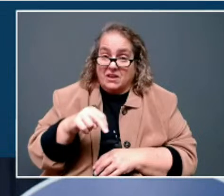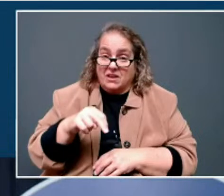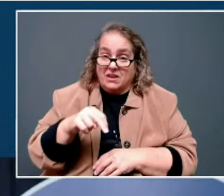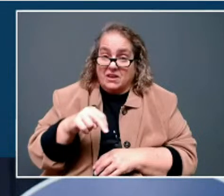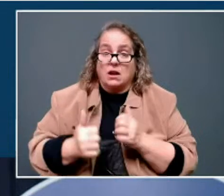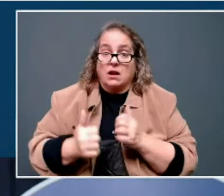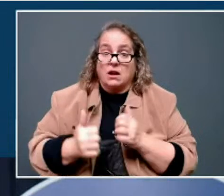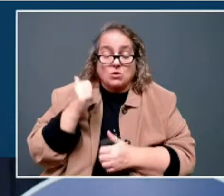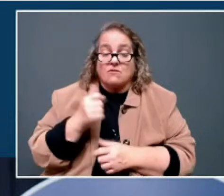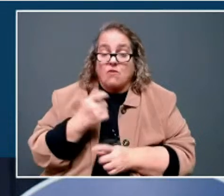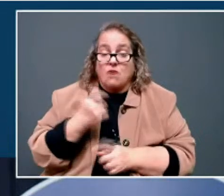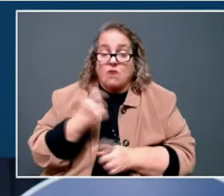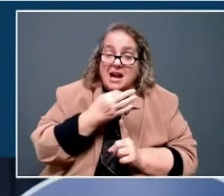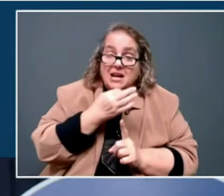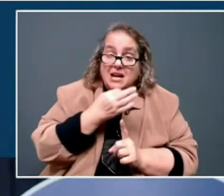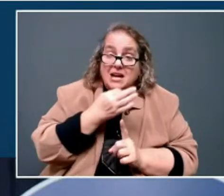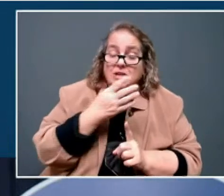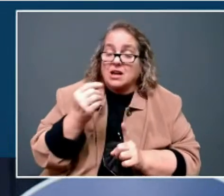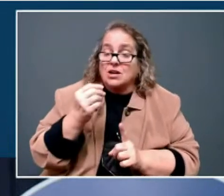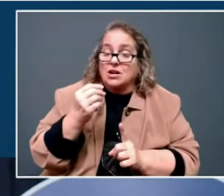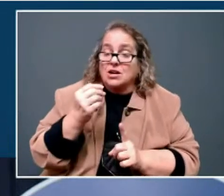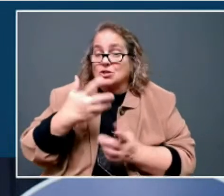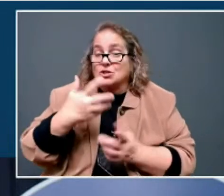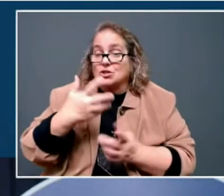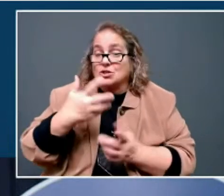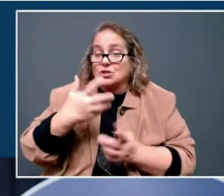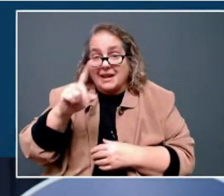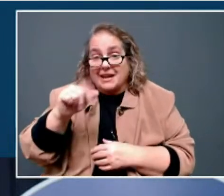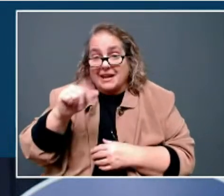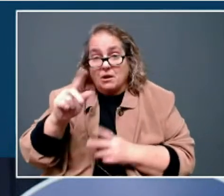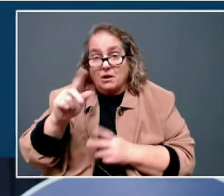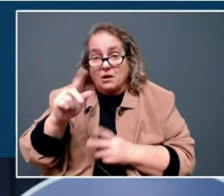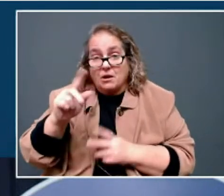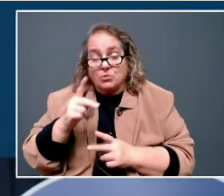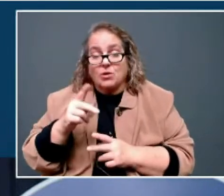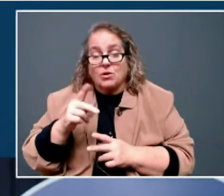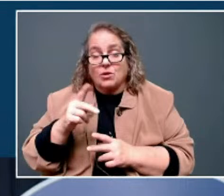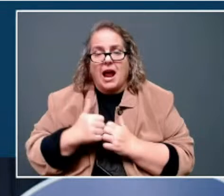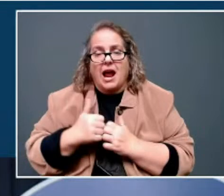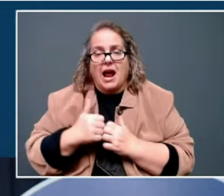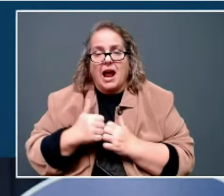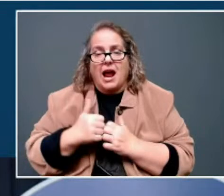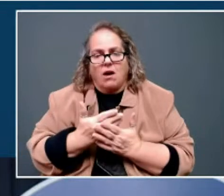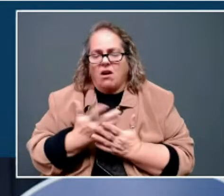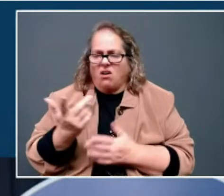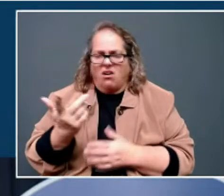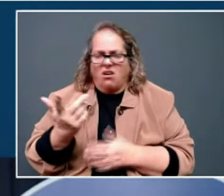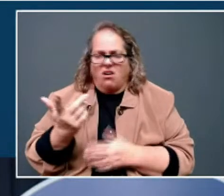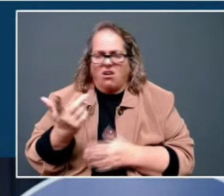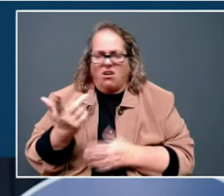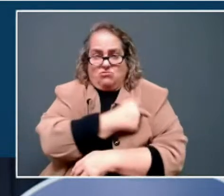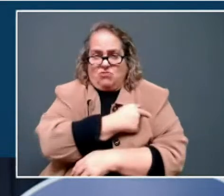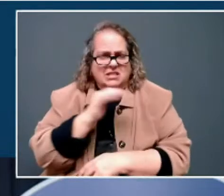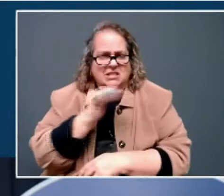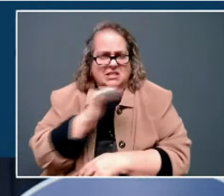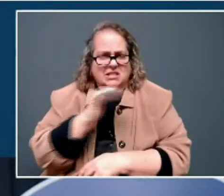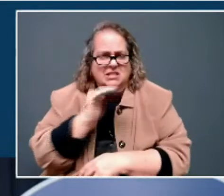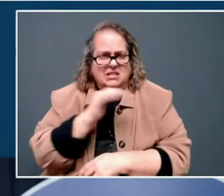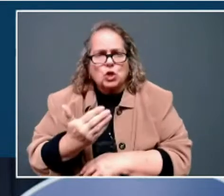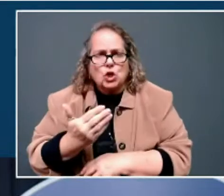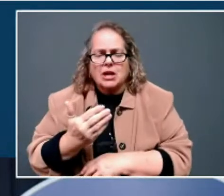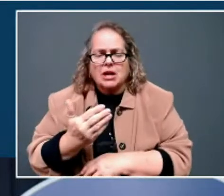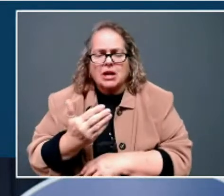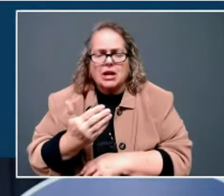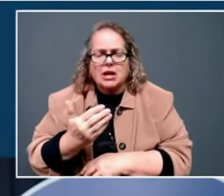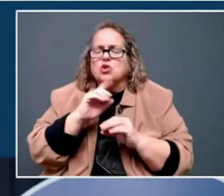experts and social media experts alike, and how well these have held up, and the lack of any real harm that's come to